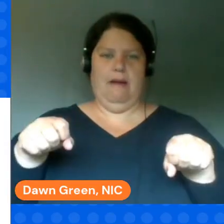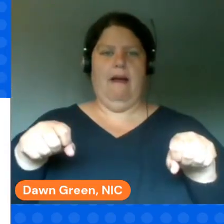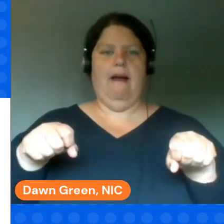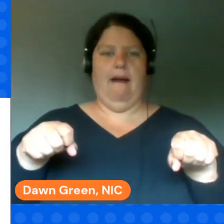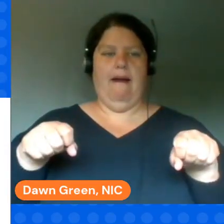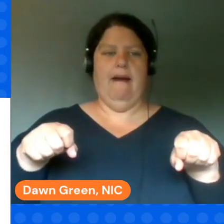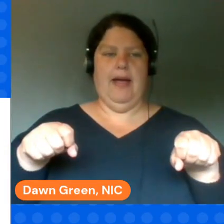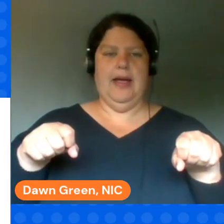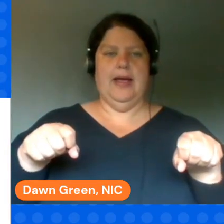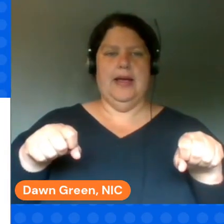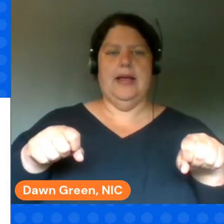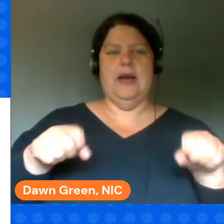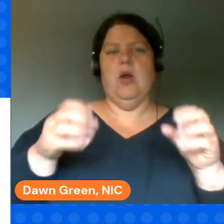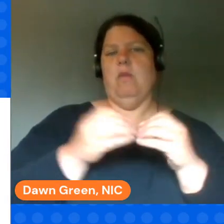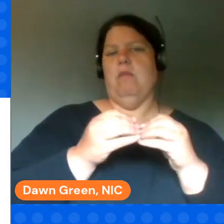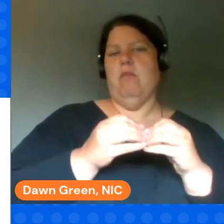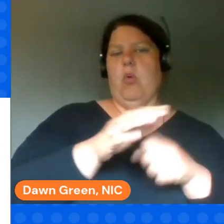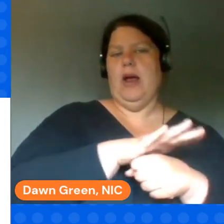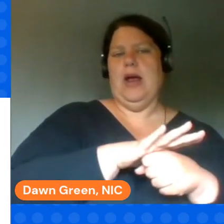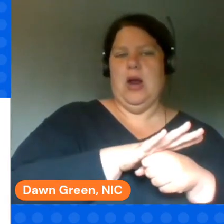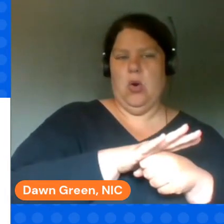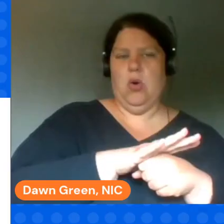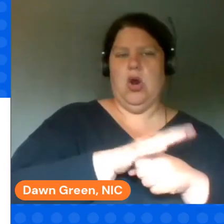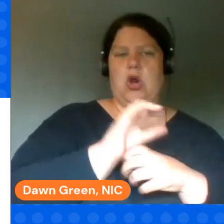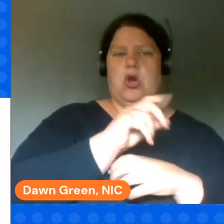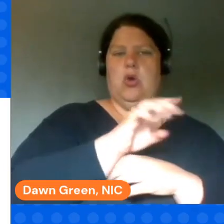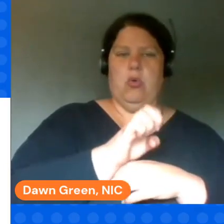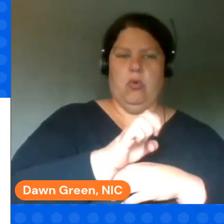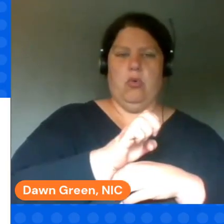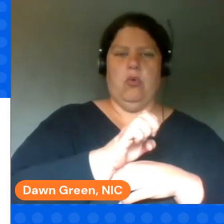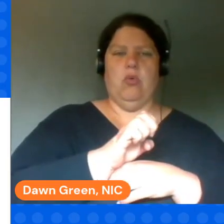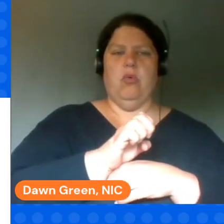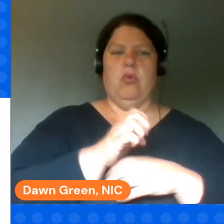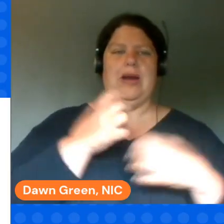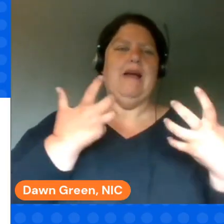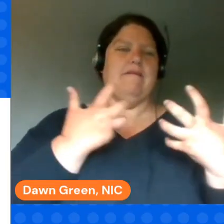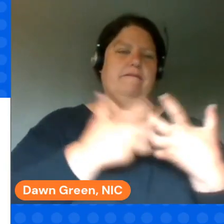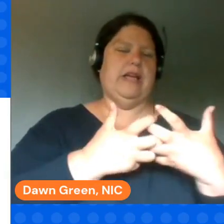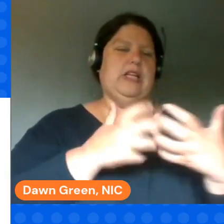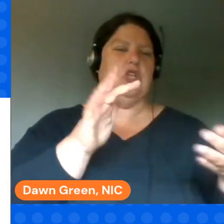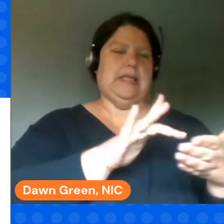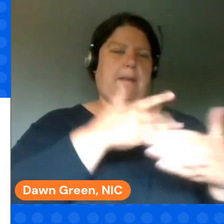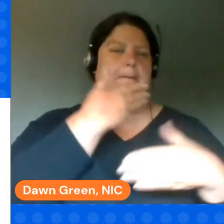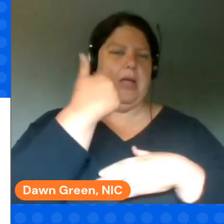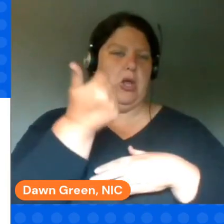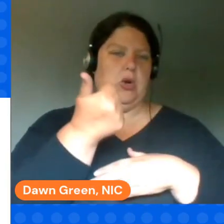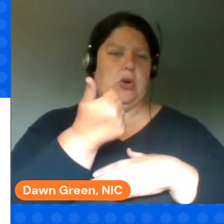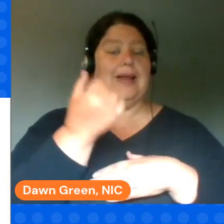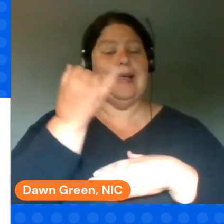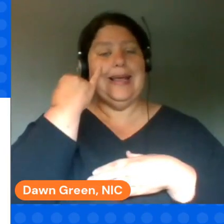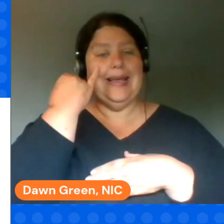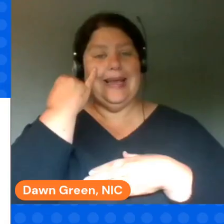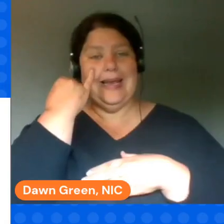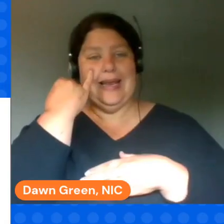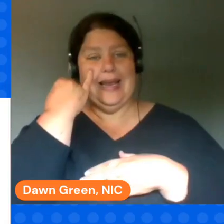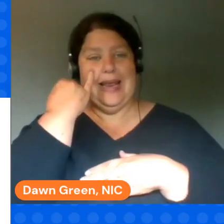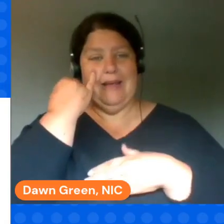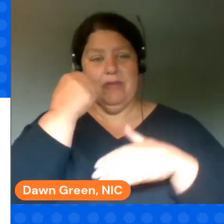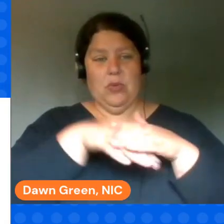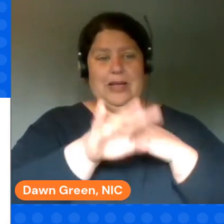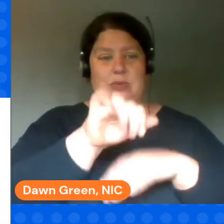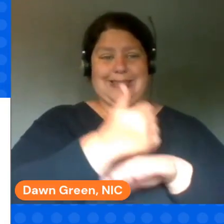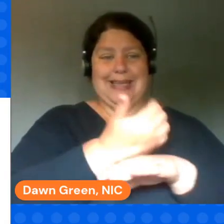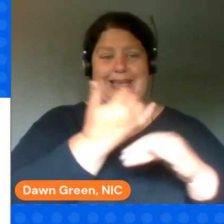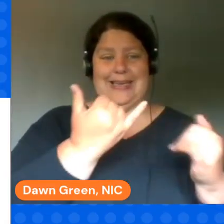little bit more area for blocks coding, and it just kind of fits a tablet interface a little bit better. So when you go into the settings now, if you're on a device,